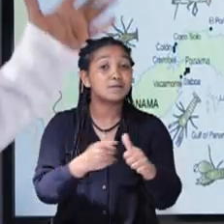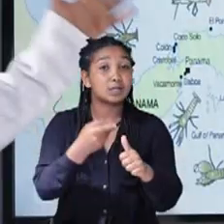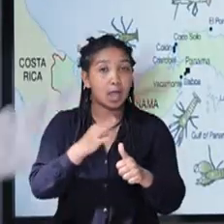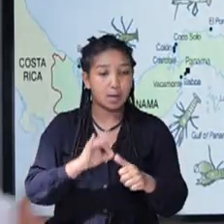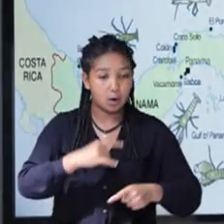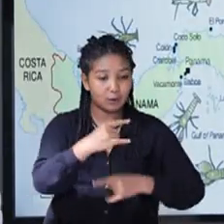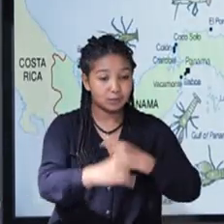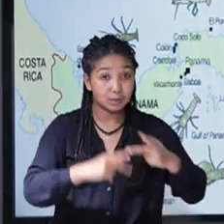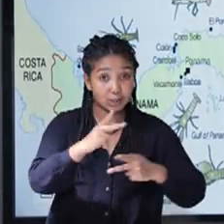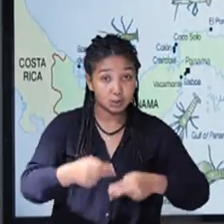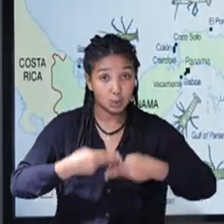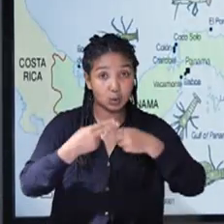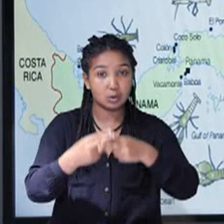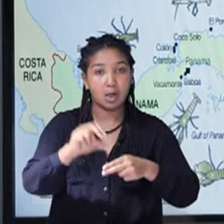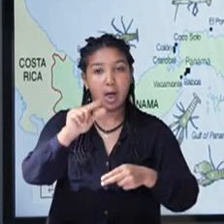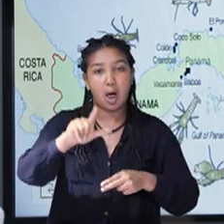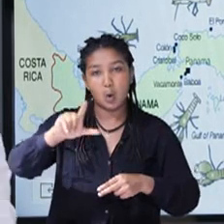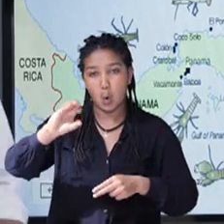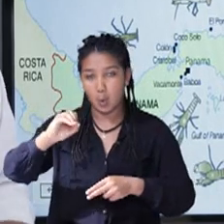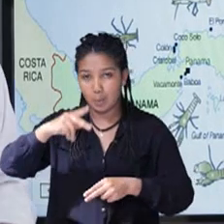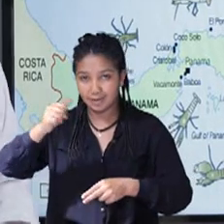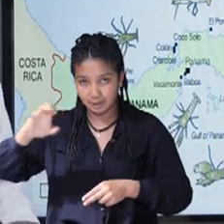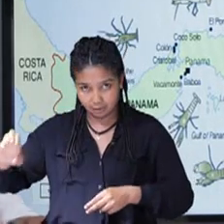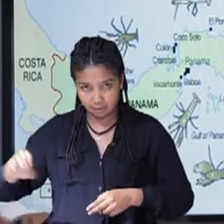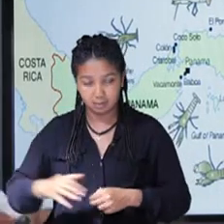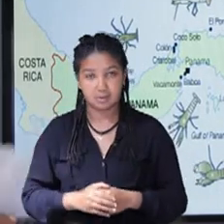type of speciation is called allopatric speciation.